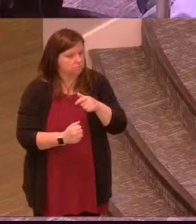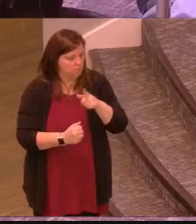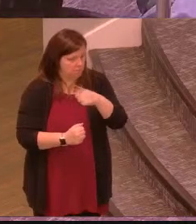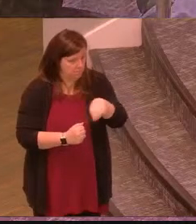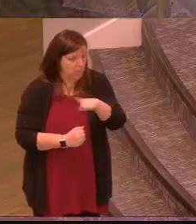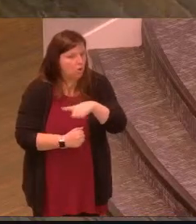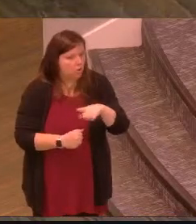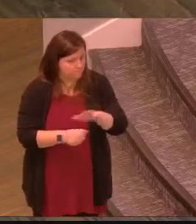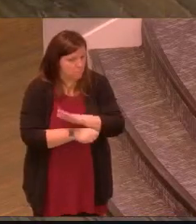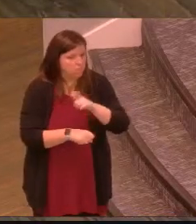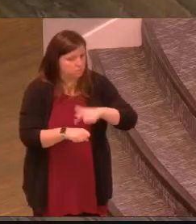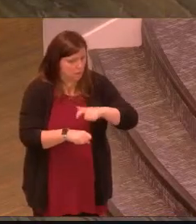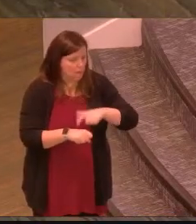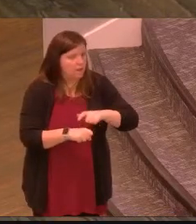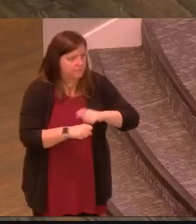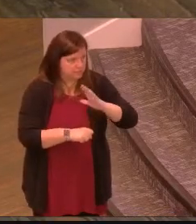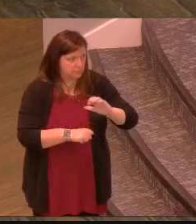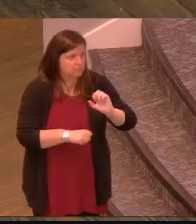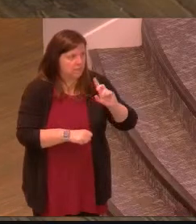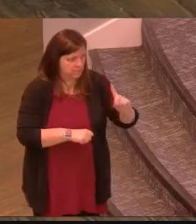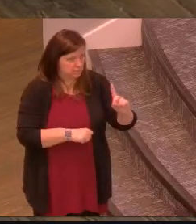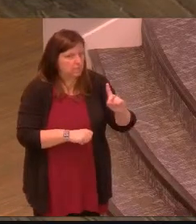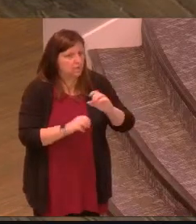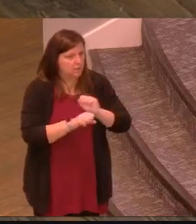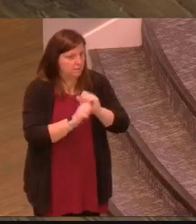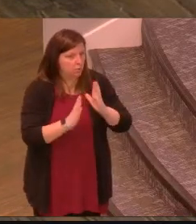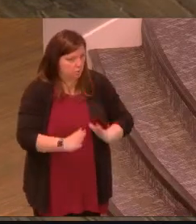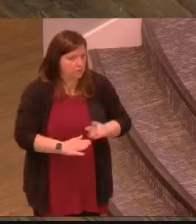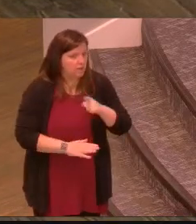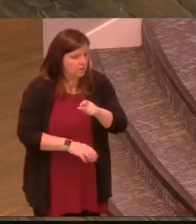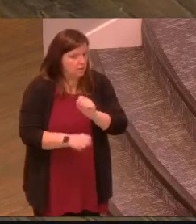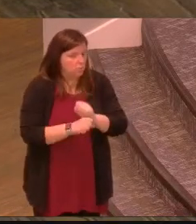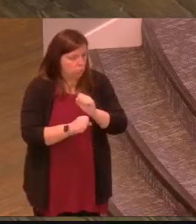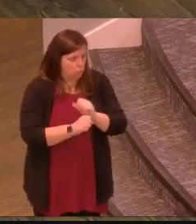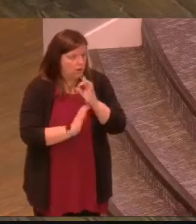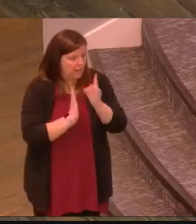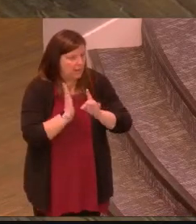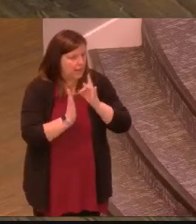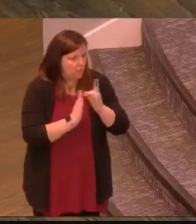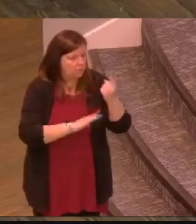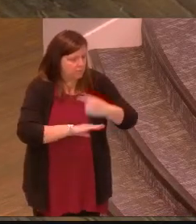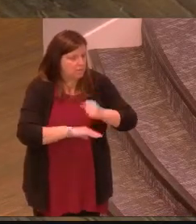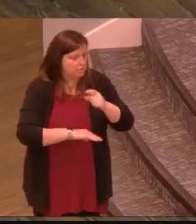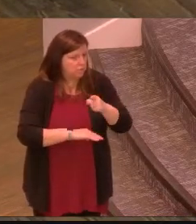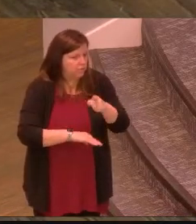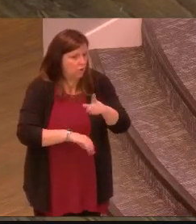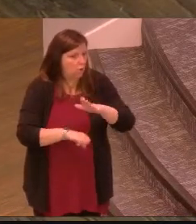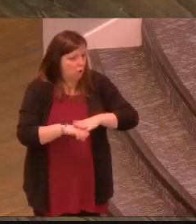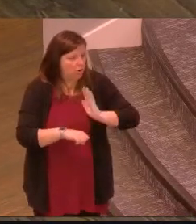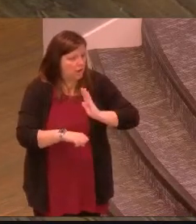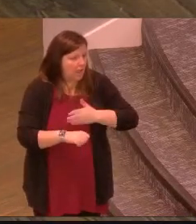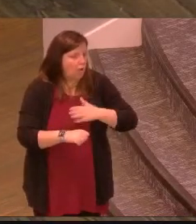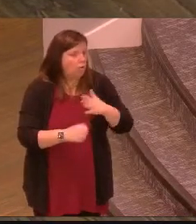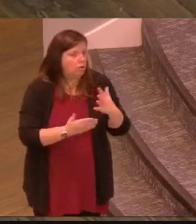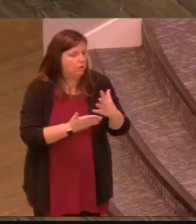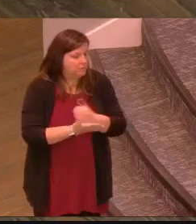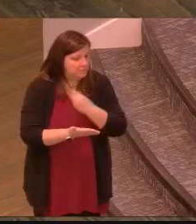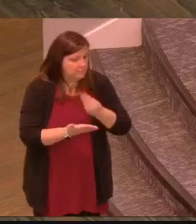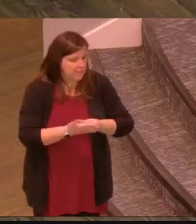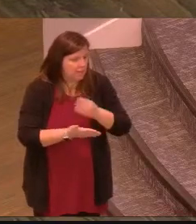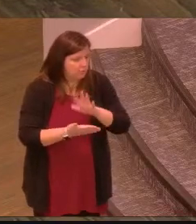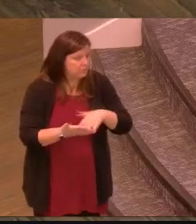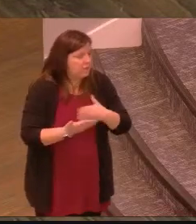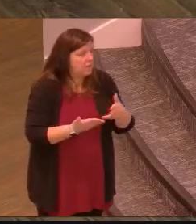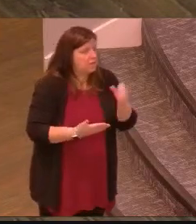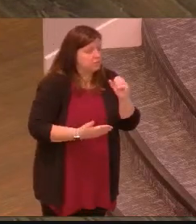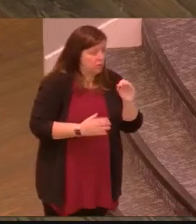8 hours a day, and so they're on that salary schedule as well. Okay, so I'm gonna try to word it as best I